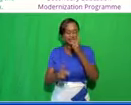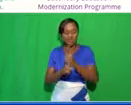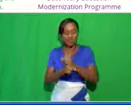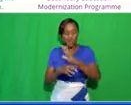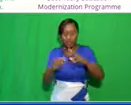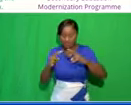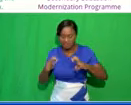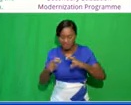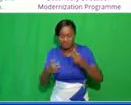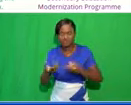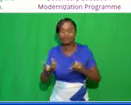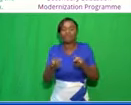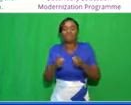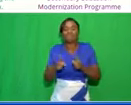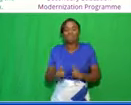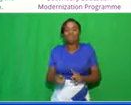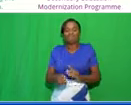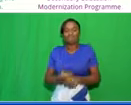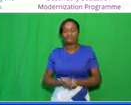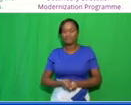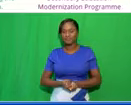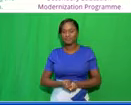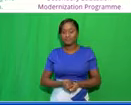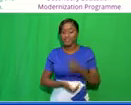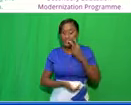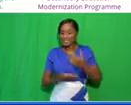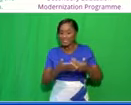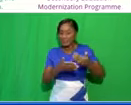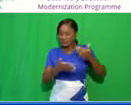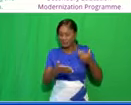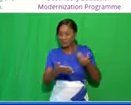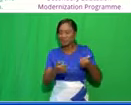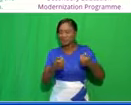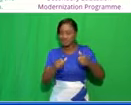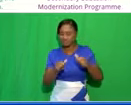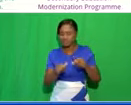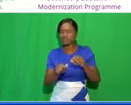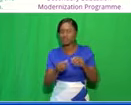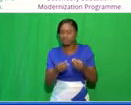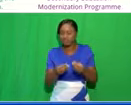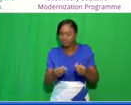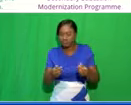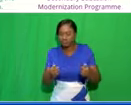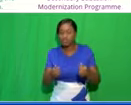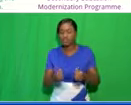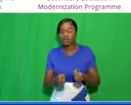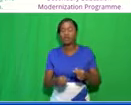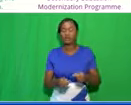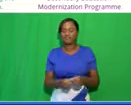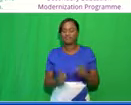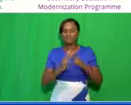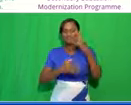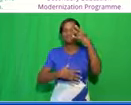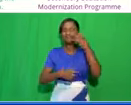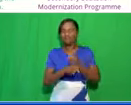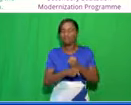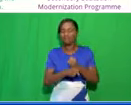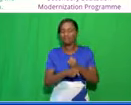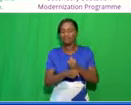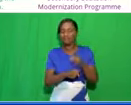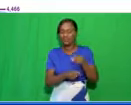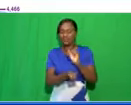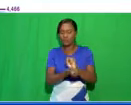happening. Yeah. I've seen the data before, so we were able to work that out. And we're pretty confident that it